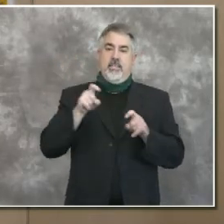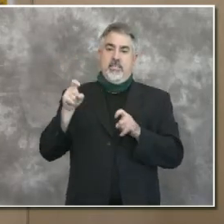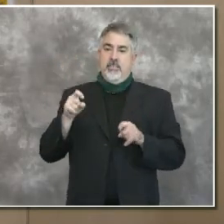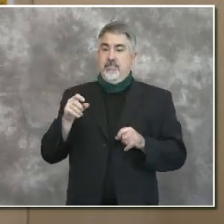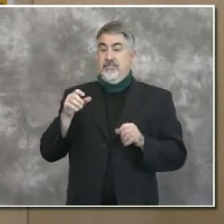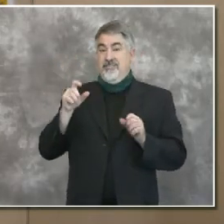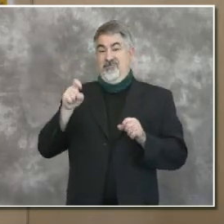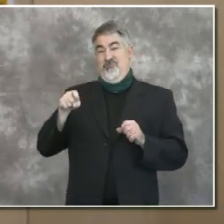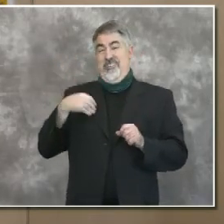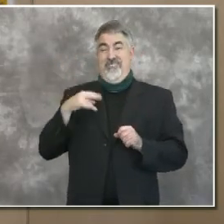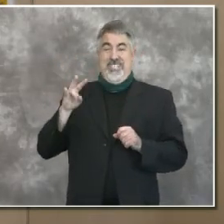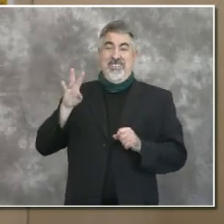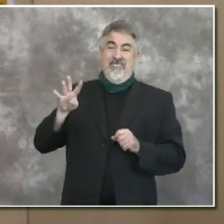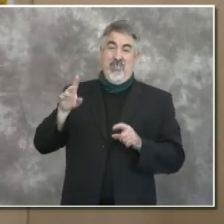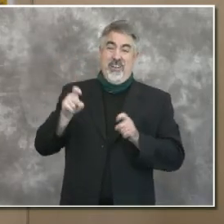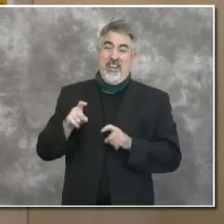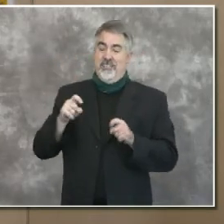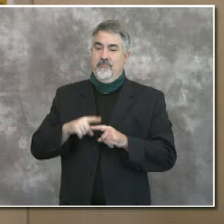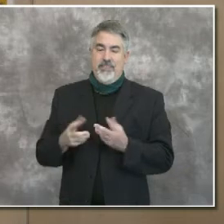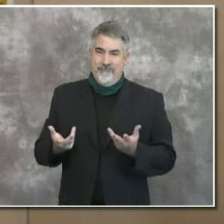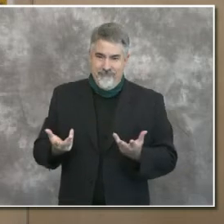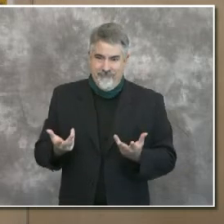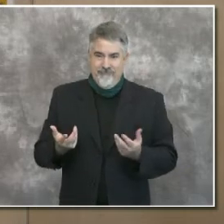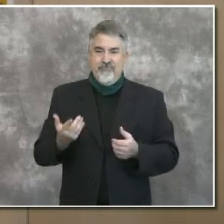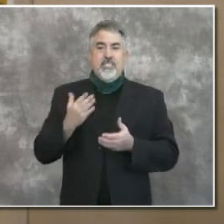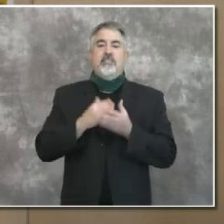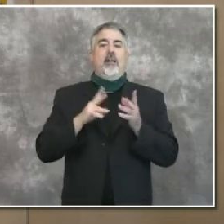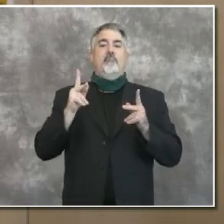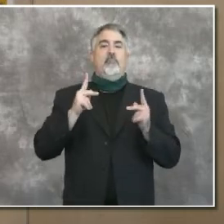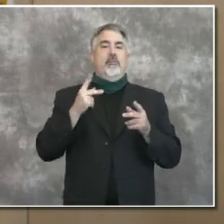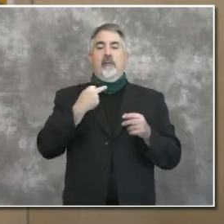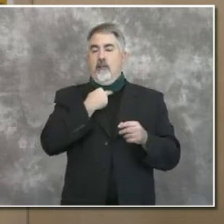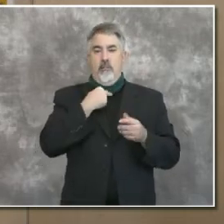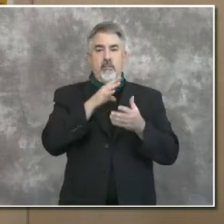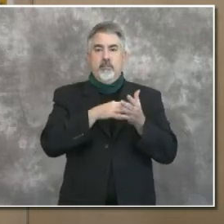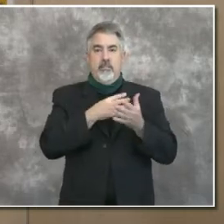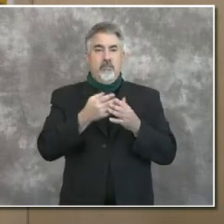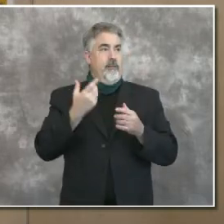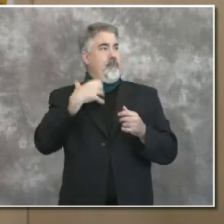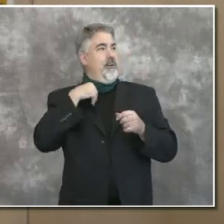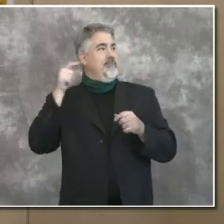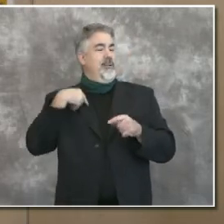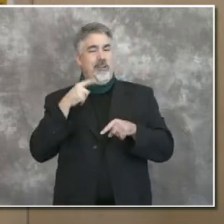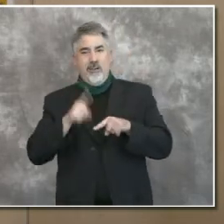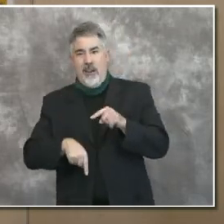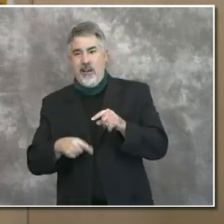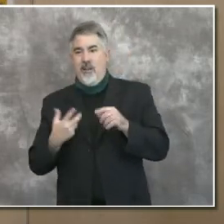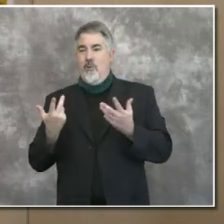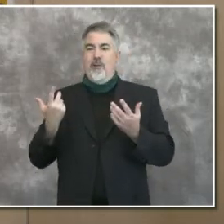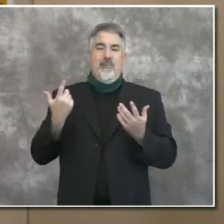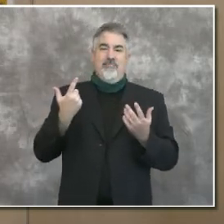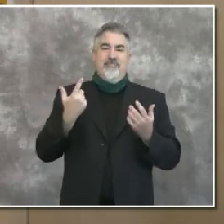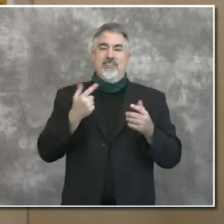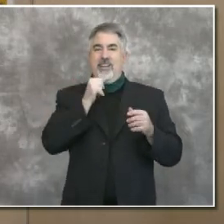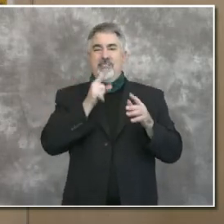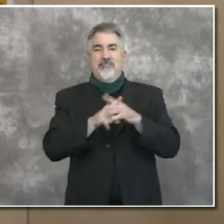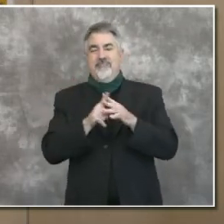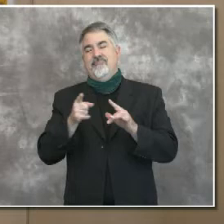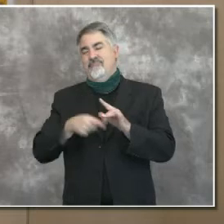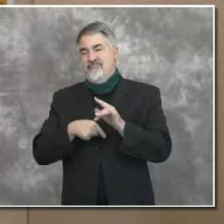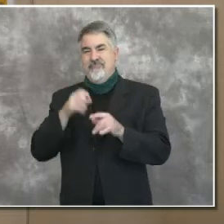keep in mind, sometimes people schedule and then don't show up, and that did occur in a couple of